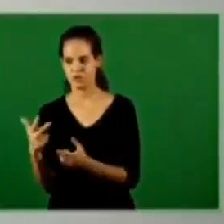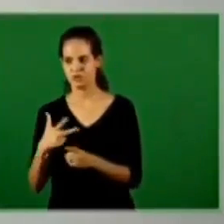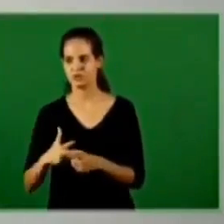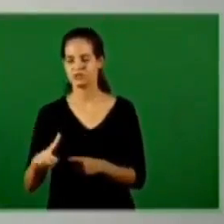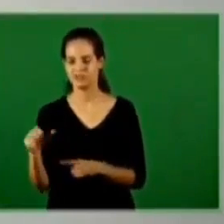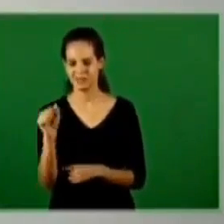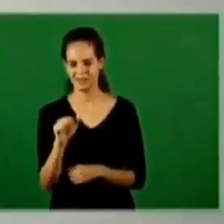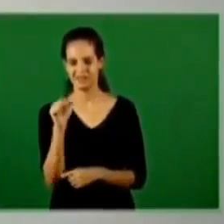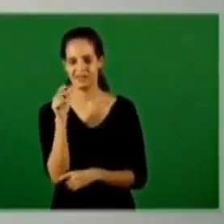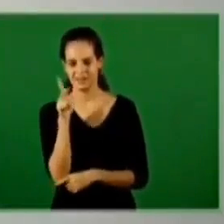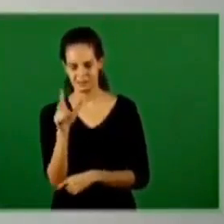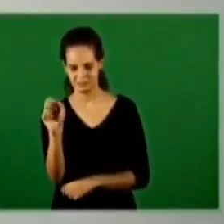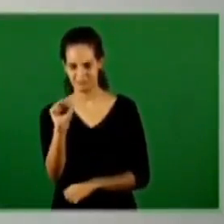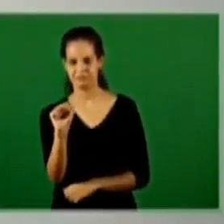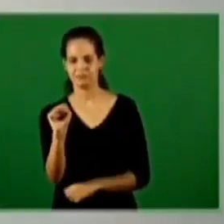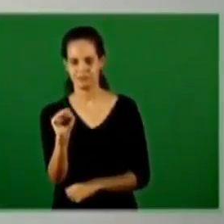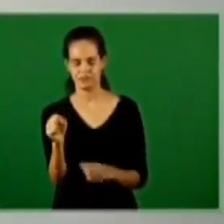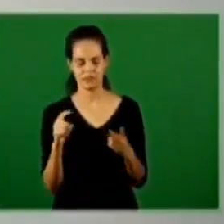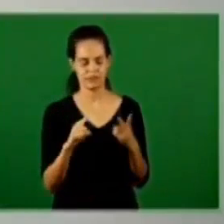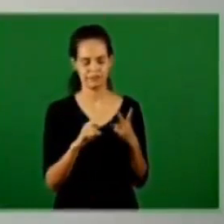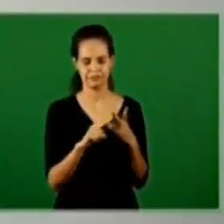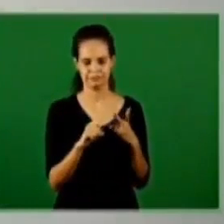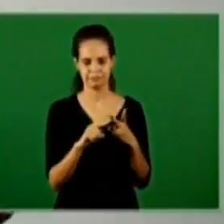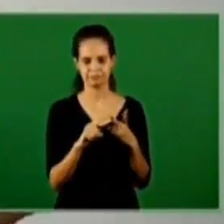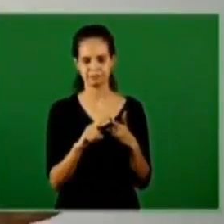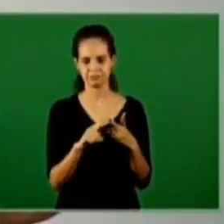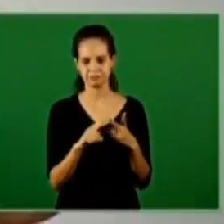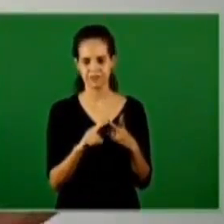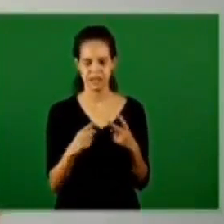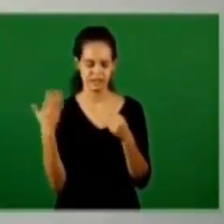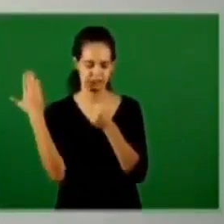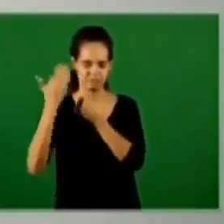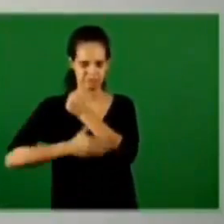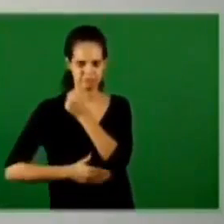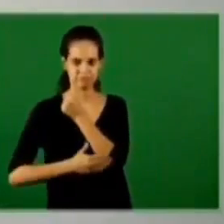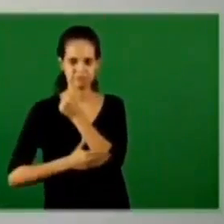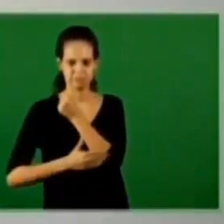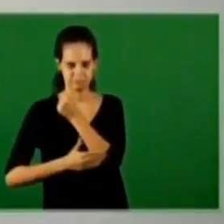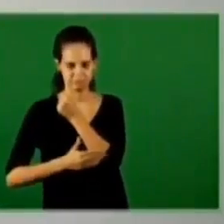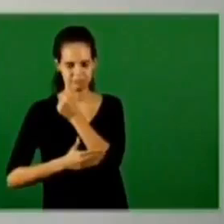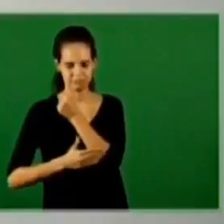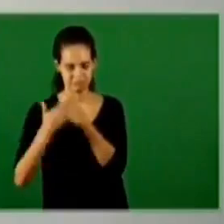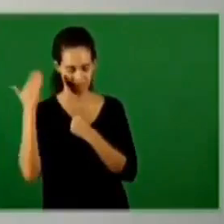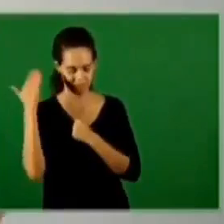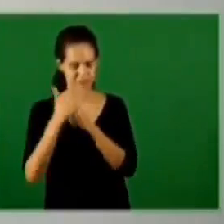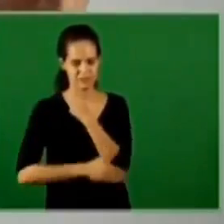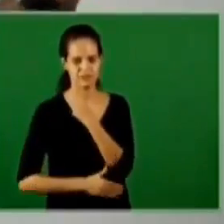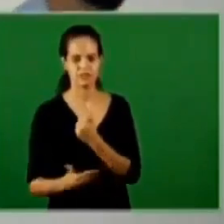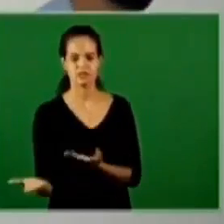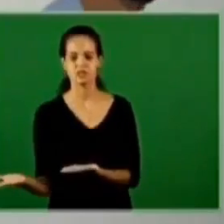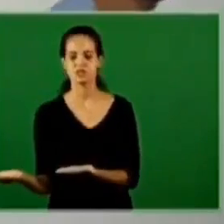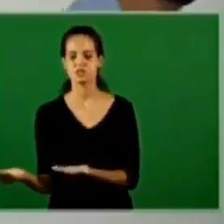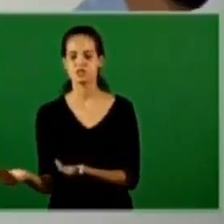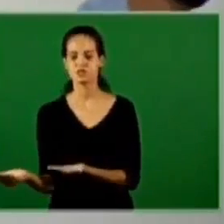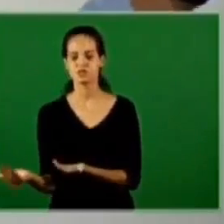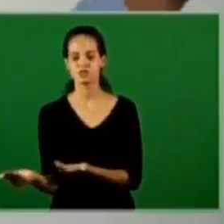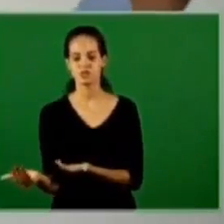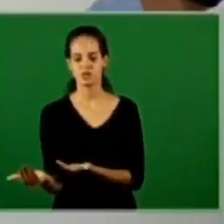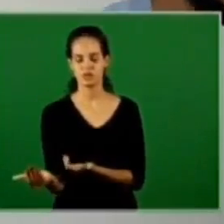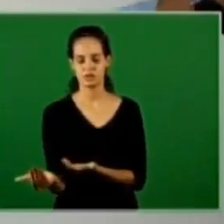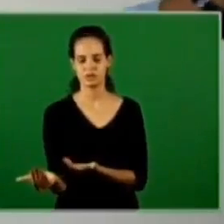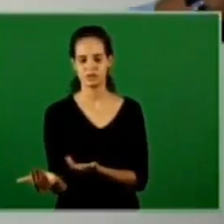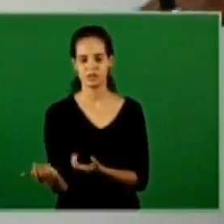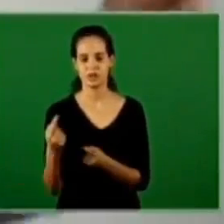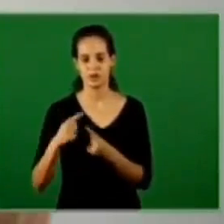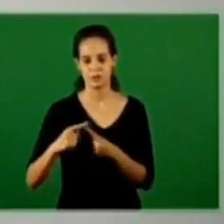our team would score many goals. And another detail was in the defense of our youth.